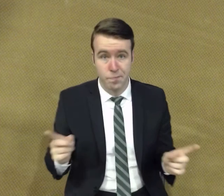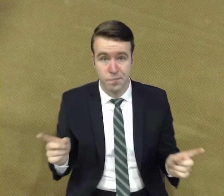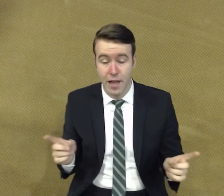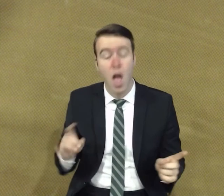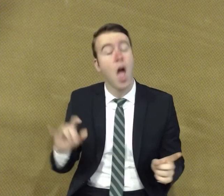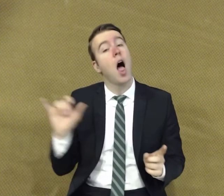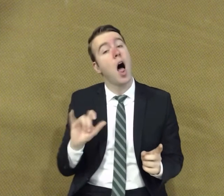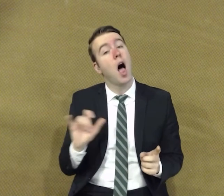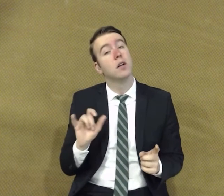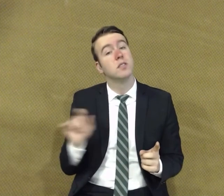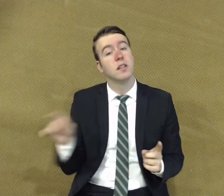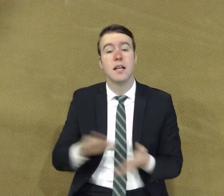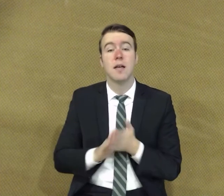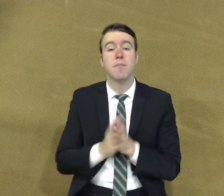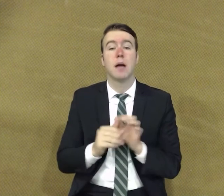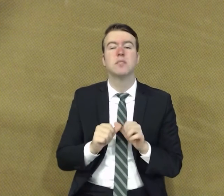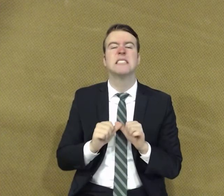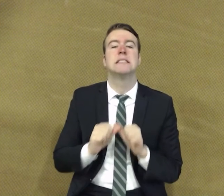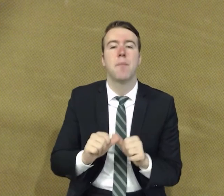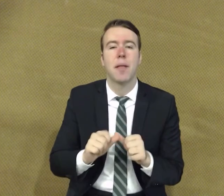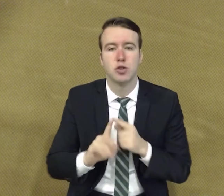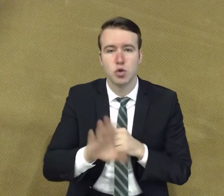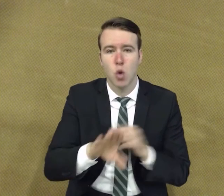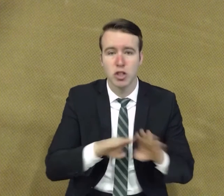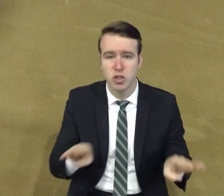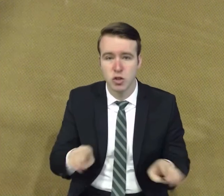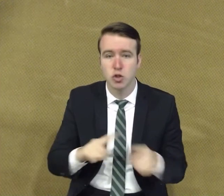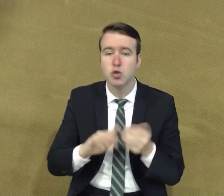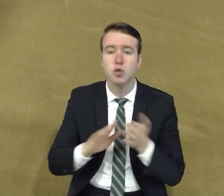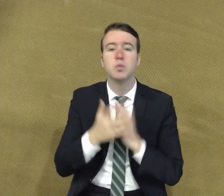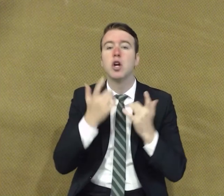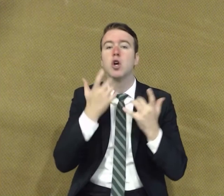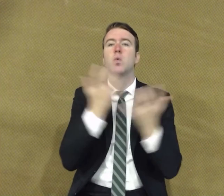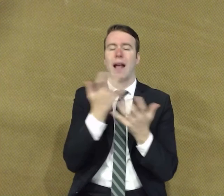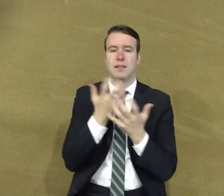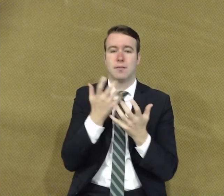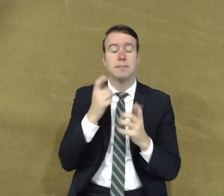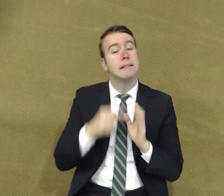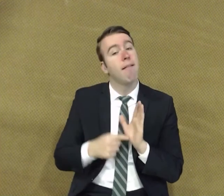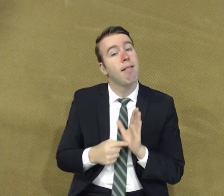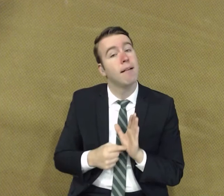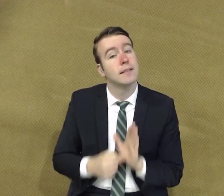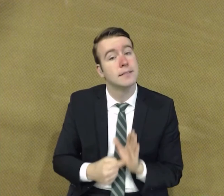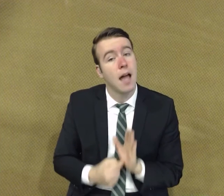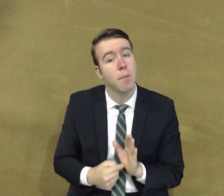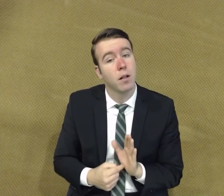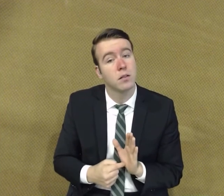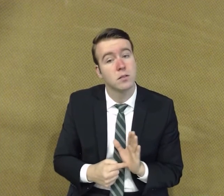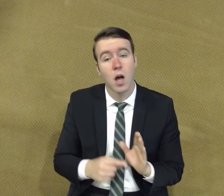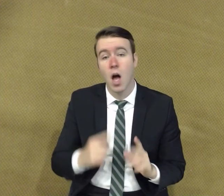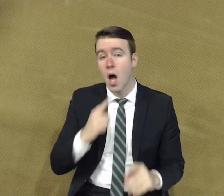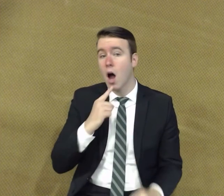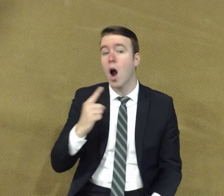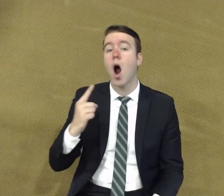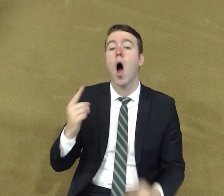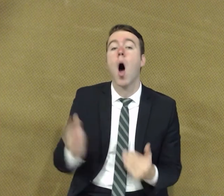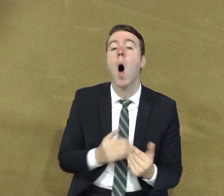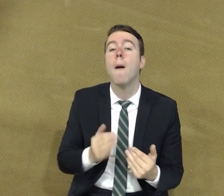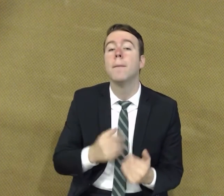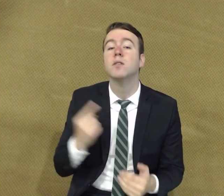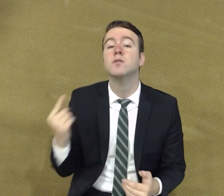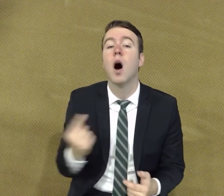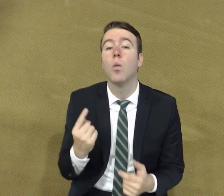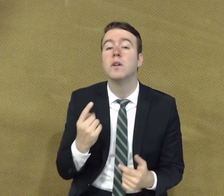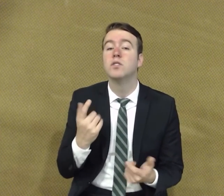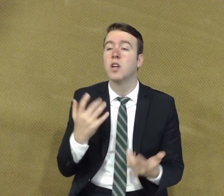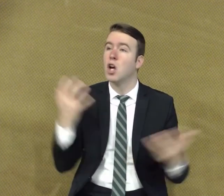turn also becomes a stimulus to your children to greatness, because examples are